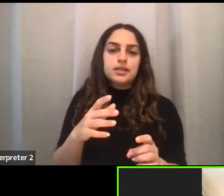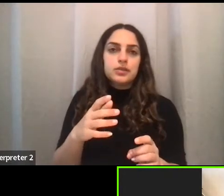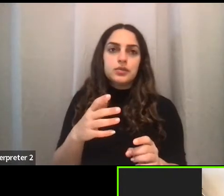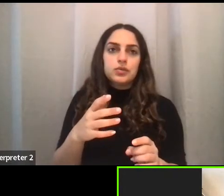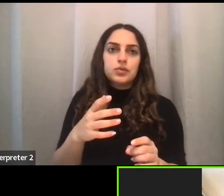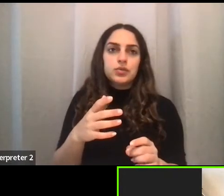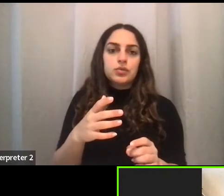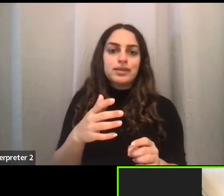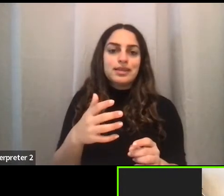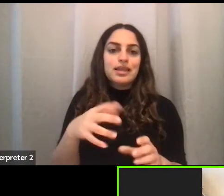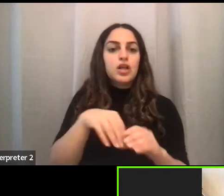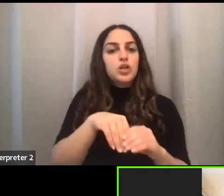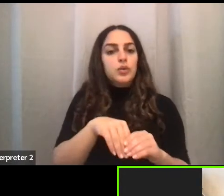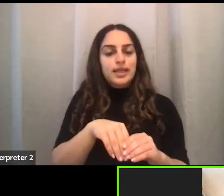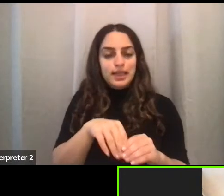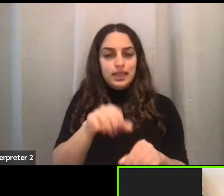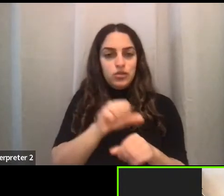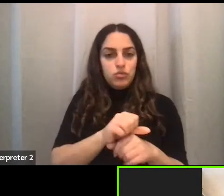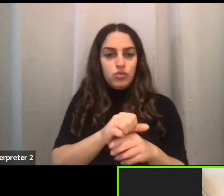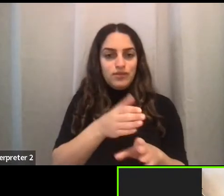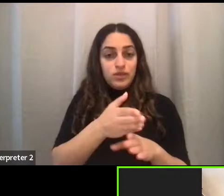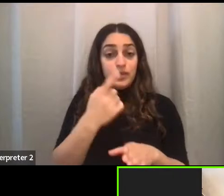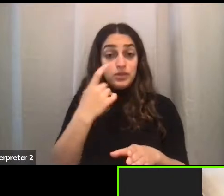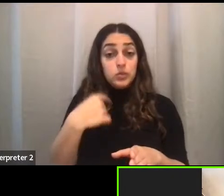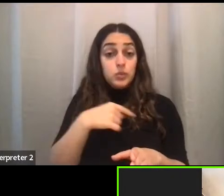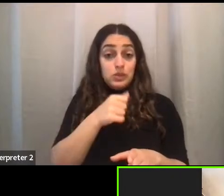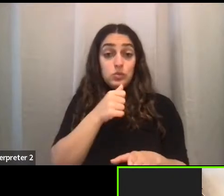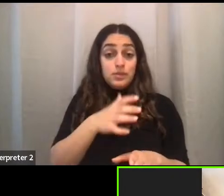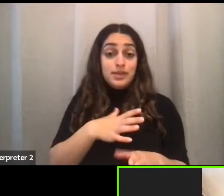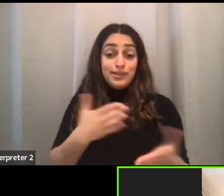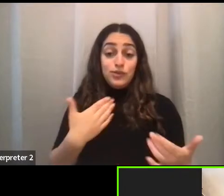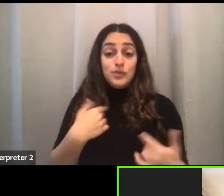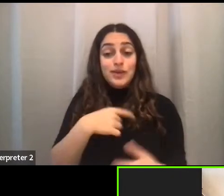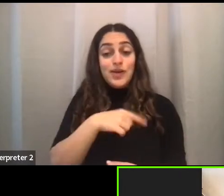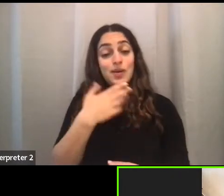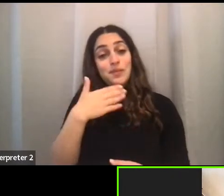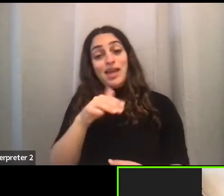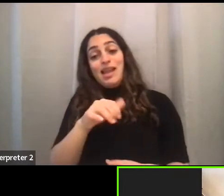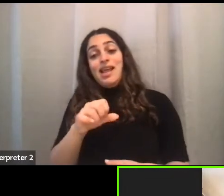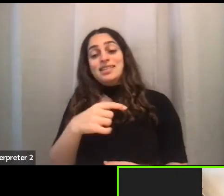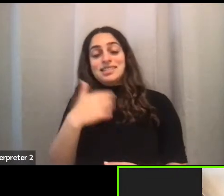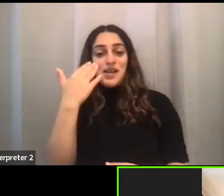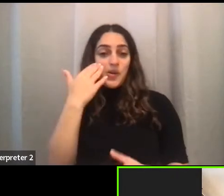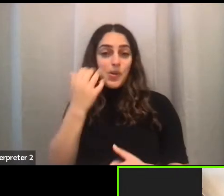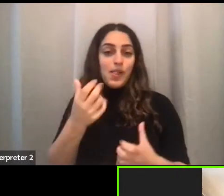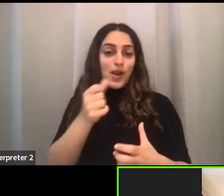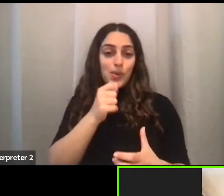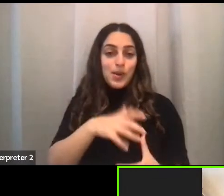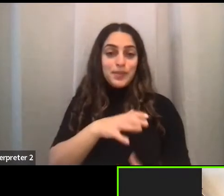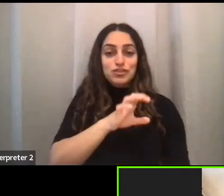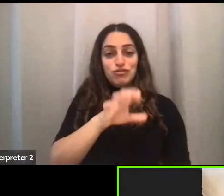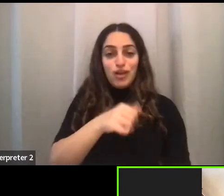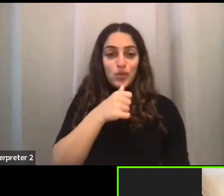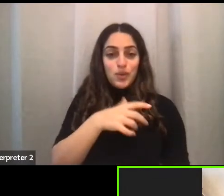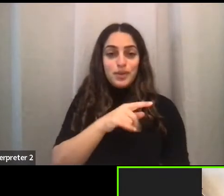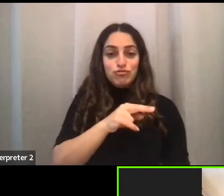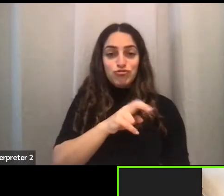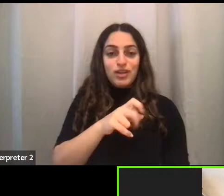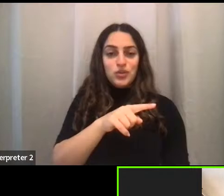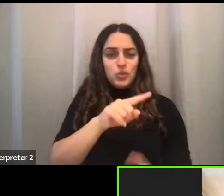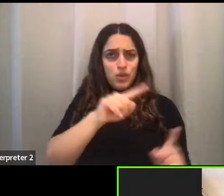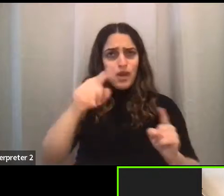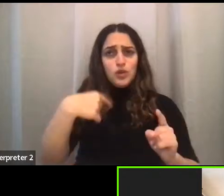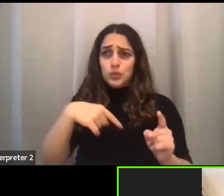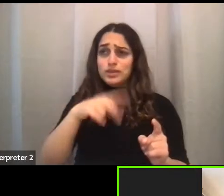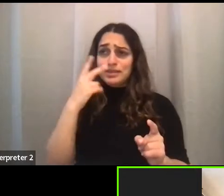to be included in the work field because we women out here badass and i know it's a lot of women in chicago women of trade you come out there and see us and